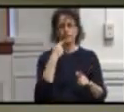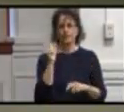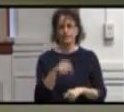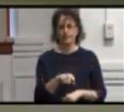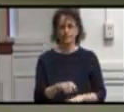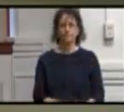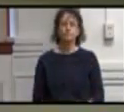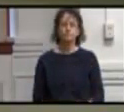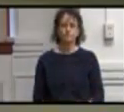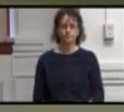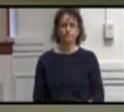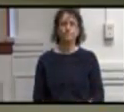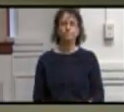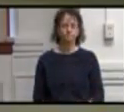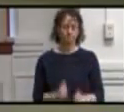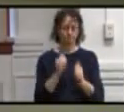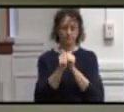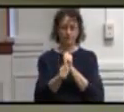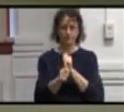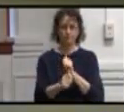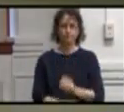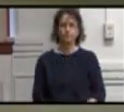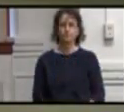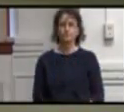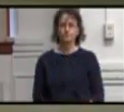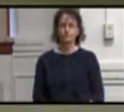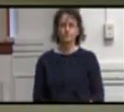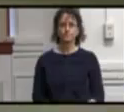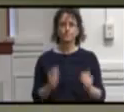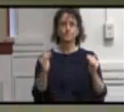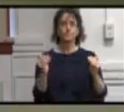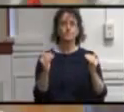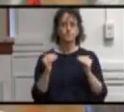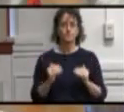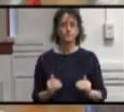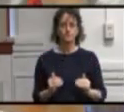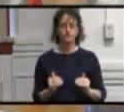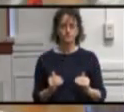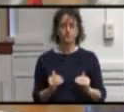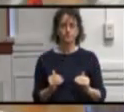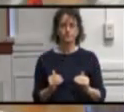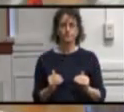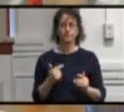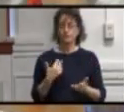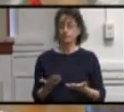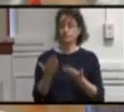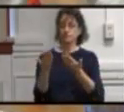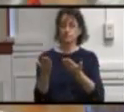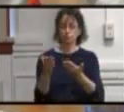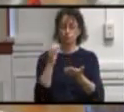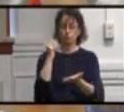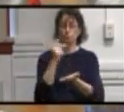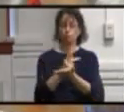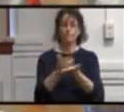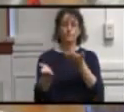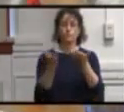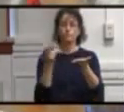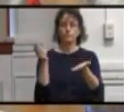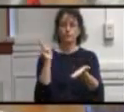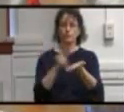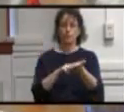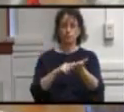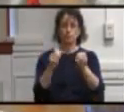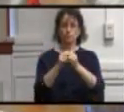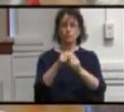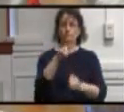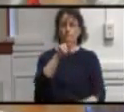or abstaining? That carries 5-0. Next, I'm going to move to approve the service contract agreement with the Vermont League of Cities